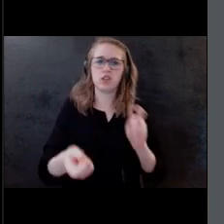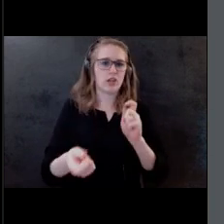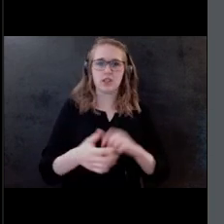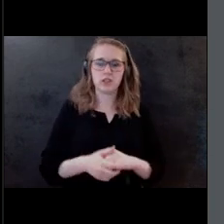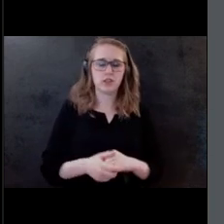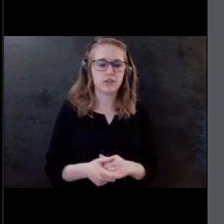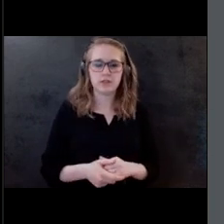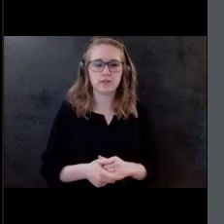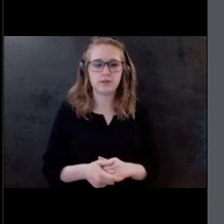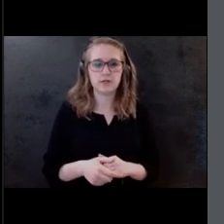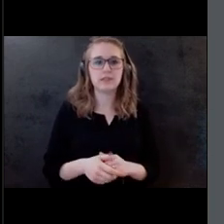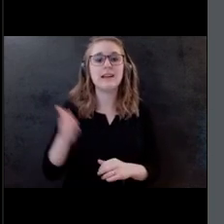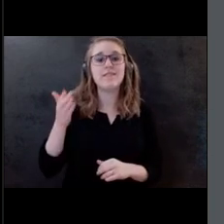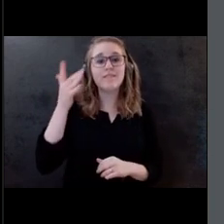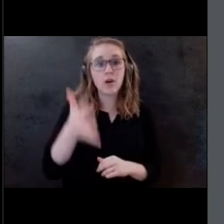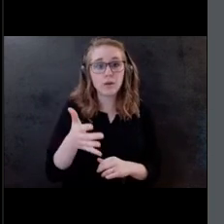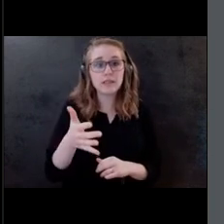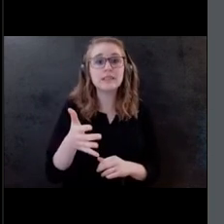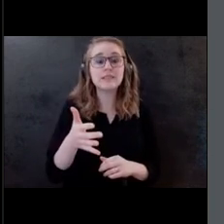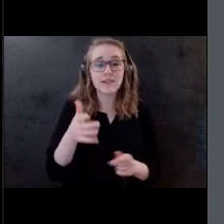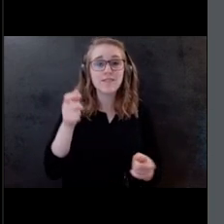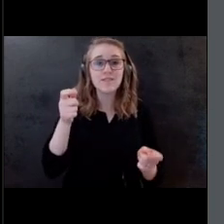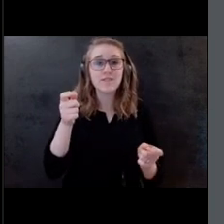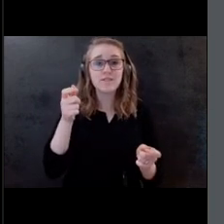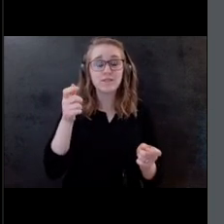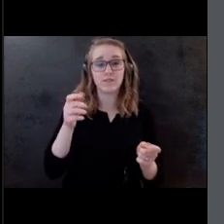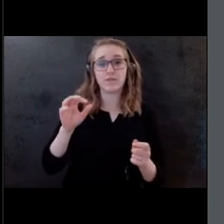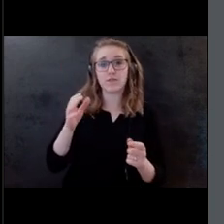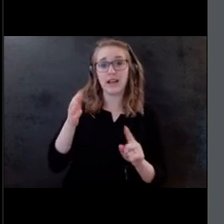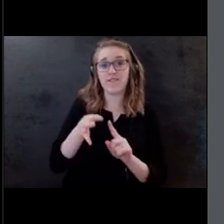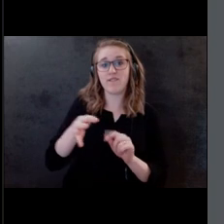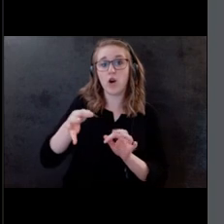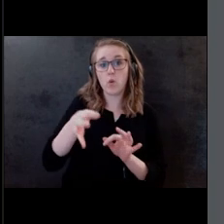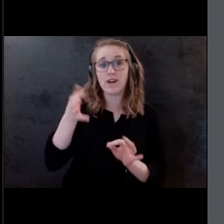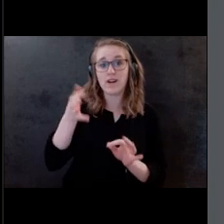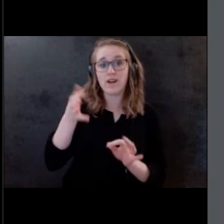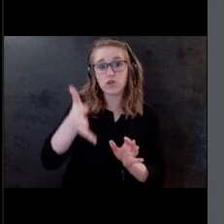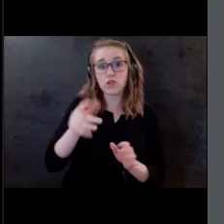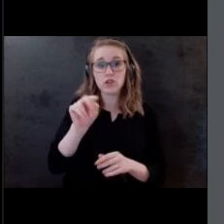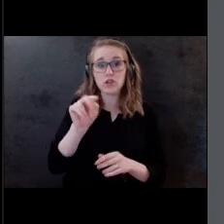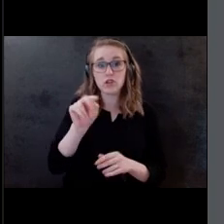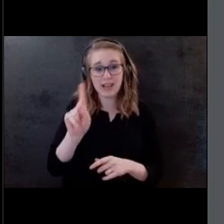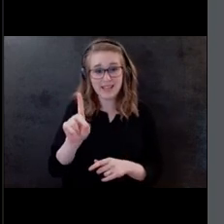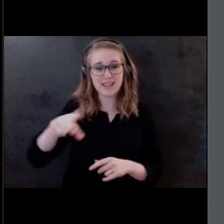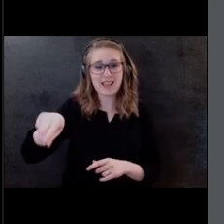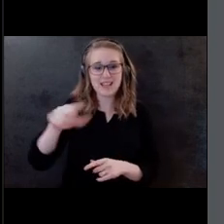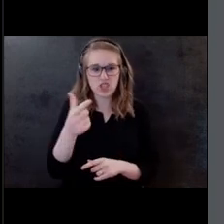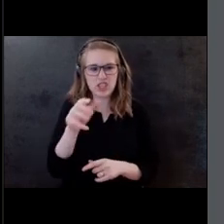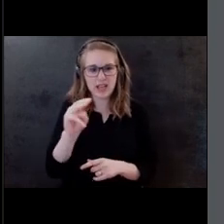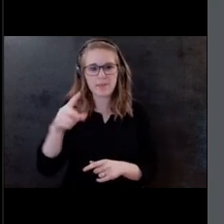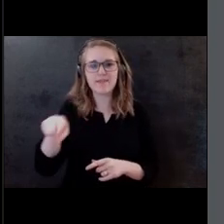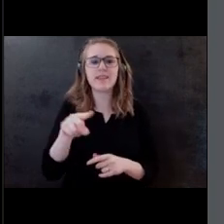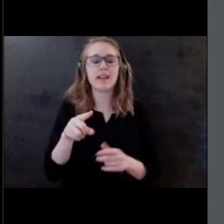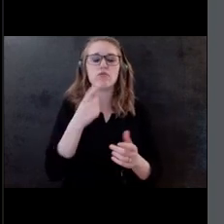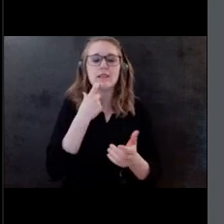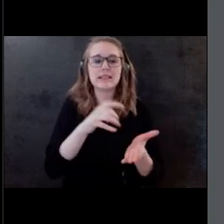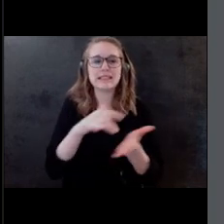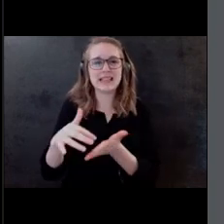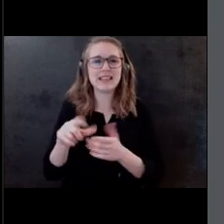Ford Future Trends and GM has also done several studies regarding this. Ford recently did a Harris